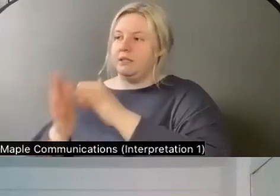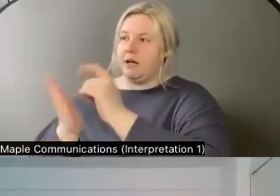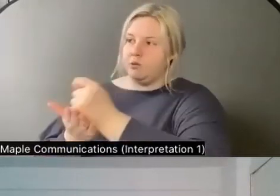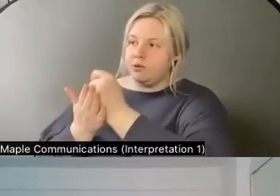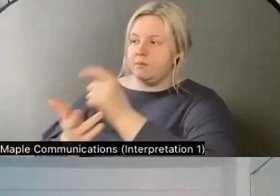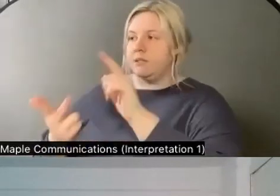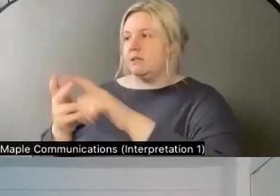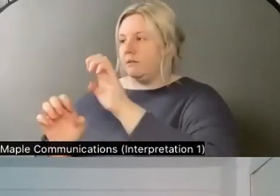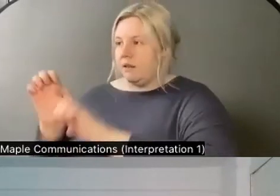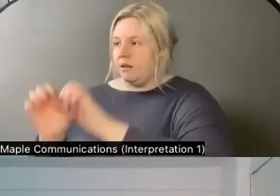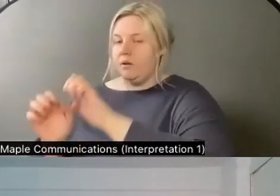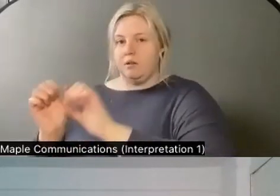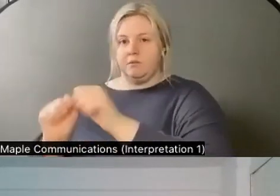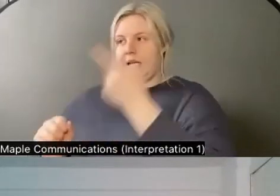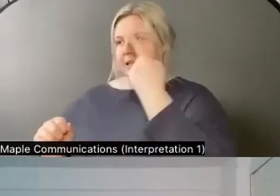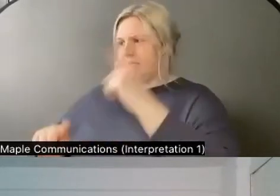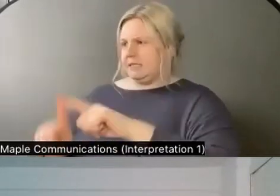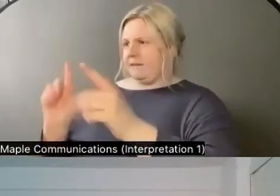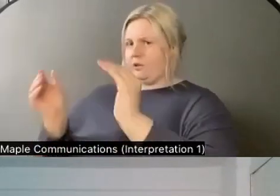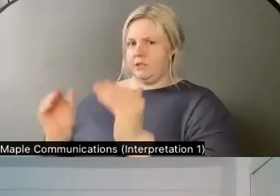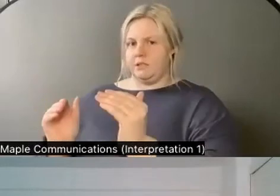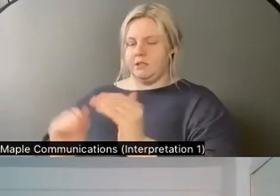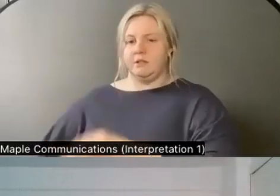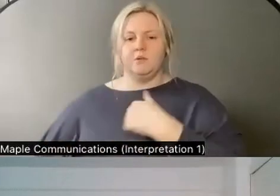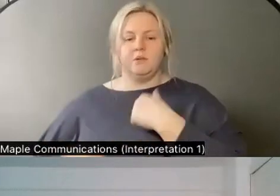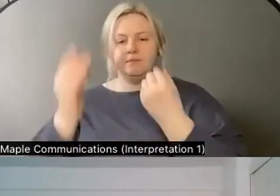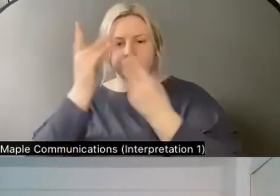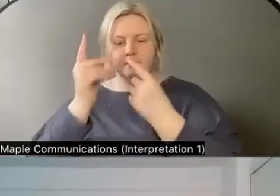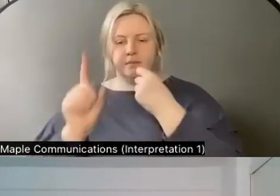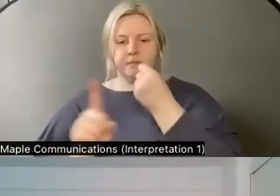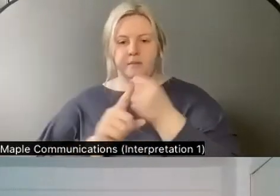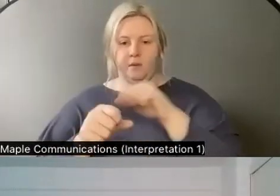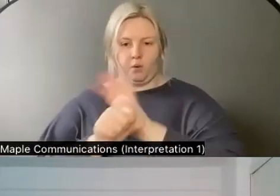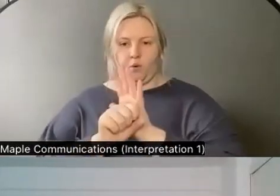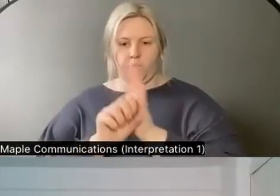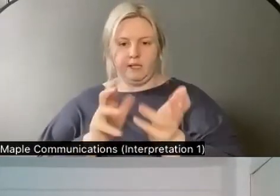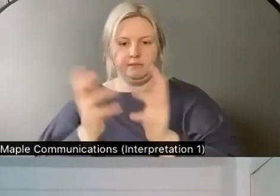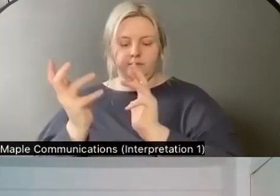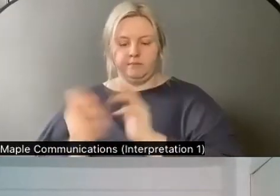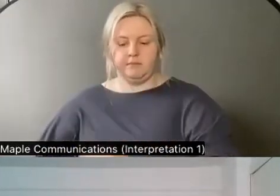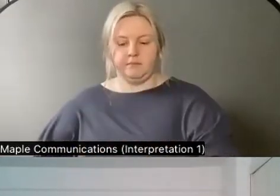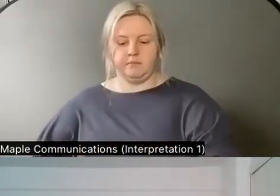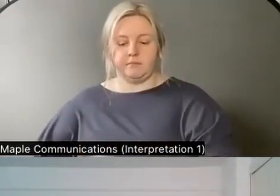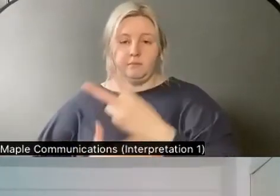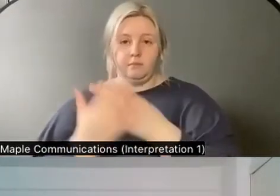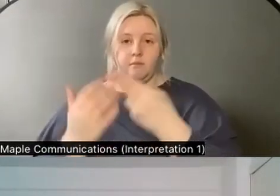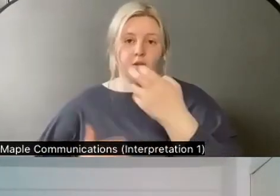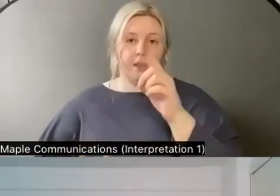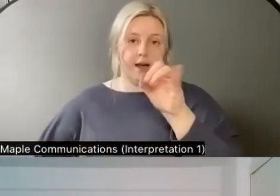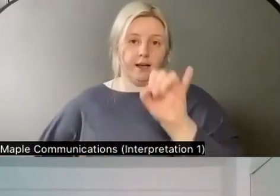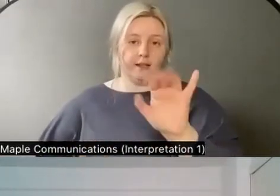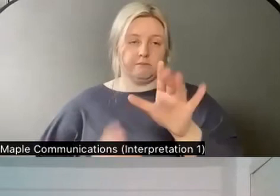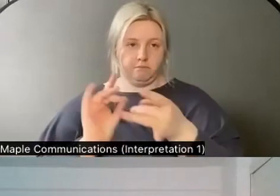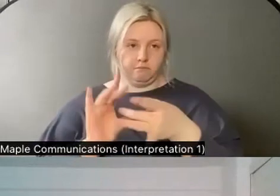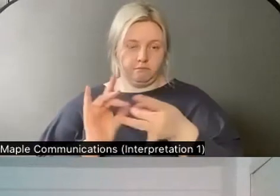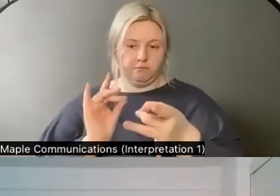was thinking about the pandemic, both when when I heard Heidi's statement